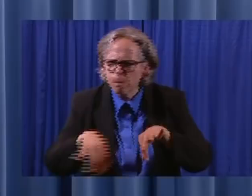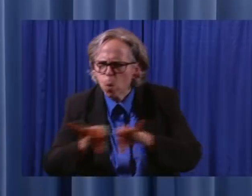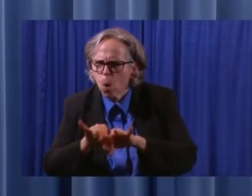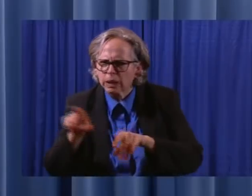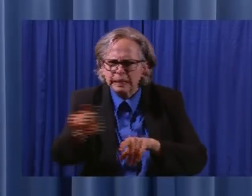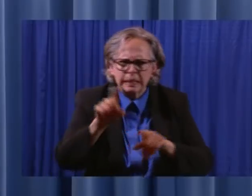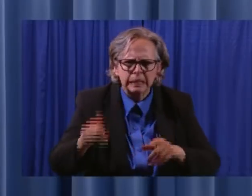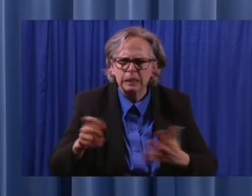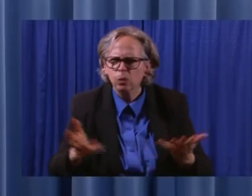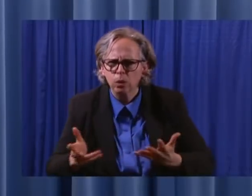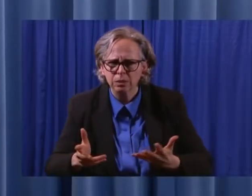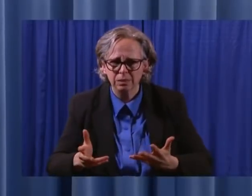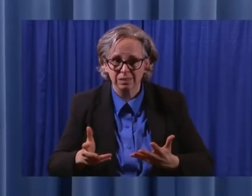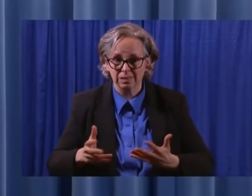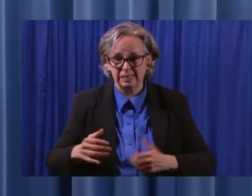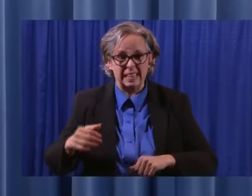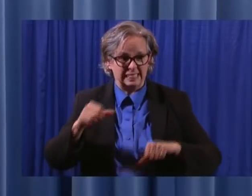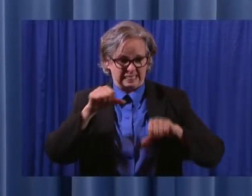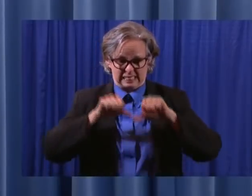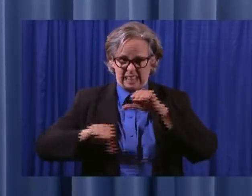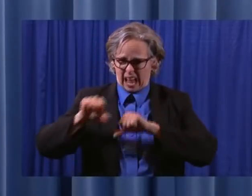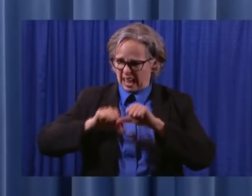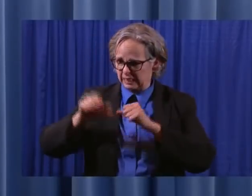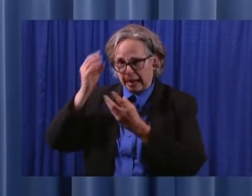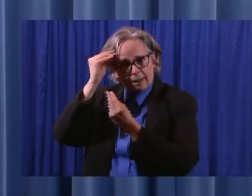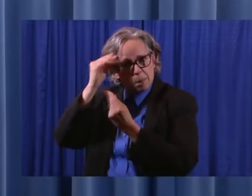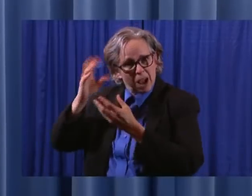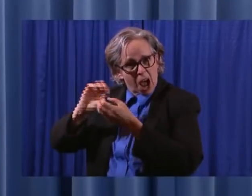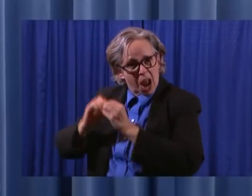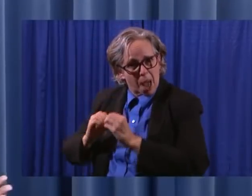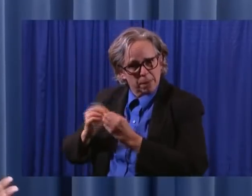The scientific data is absolutely